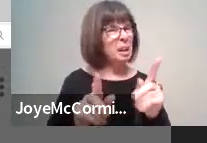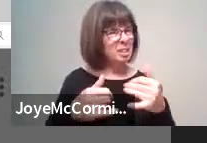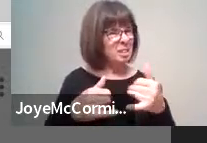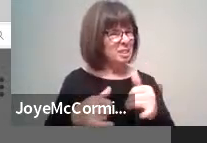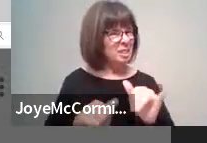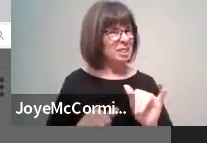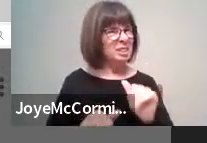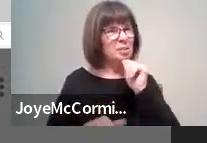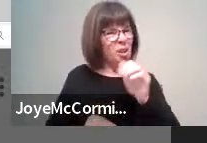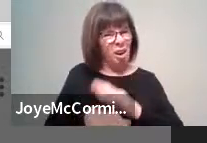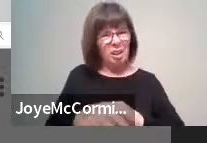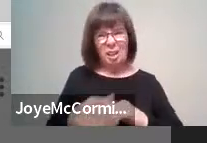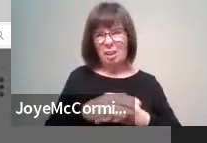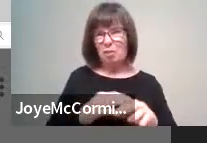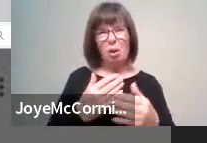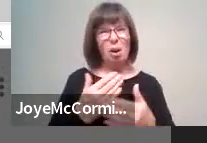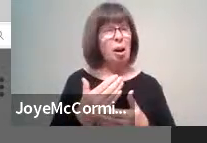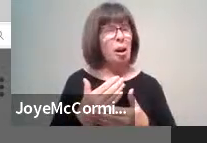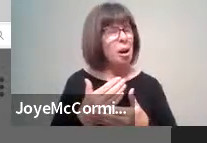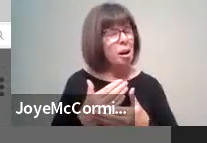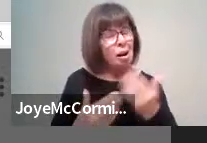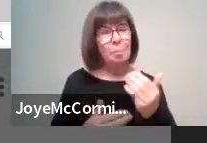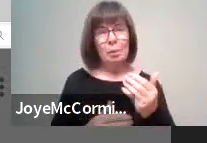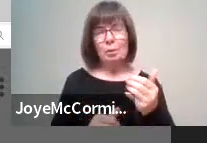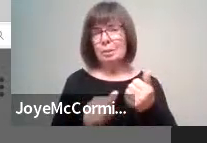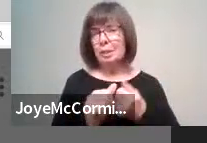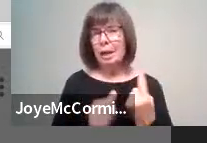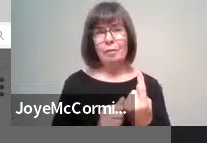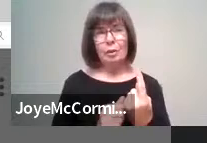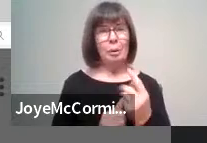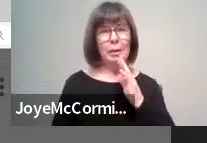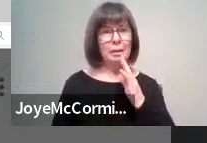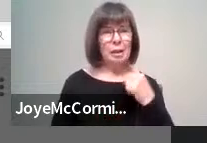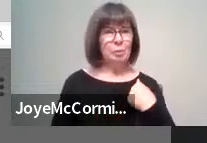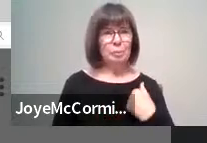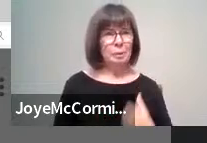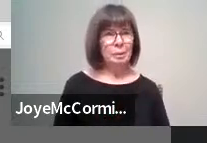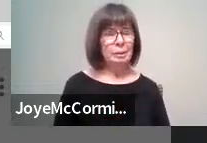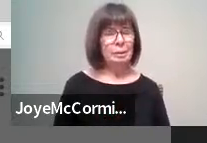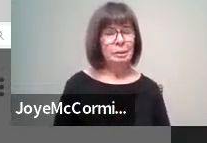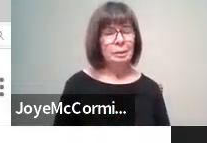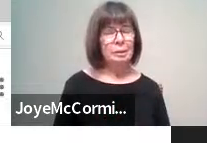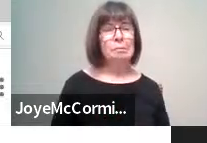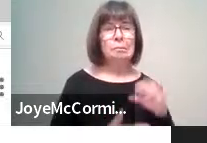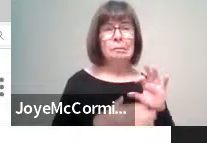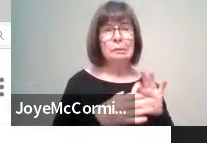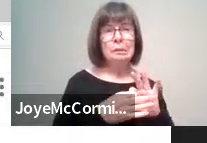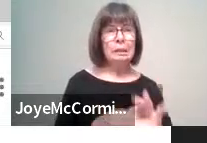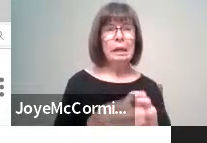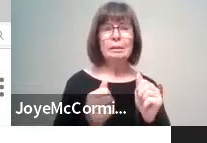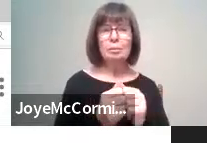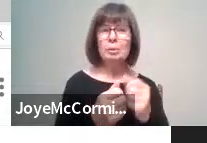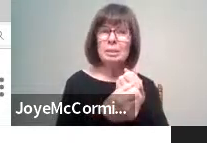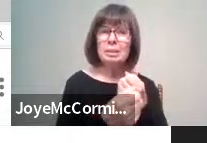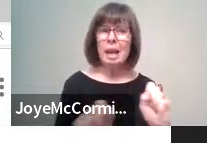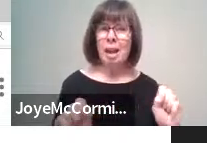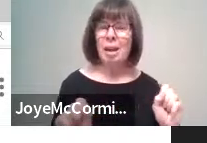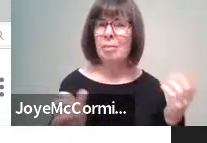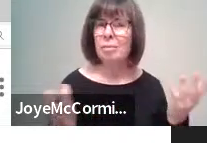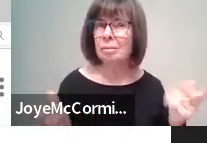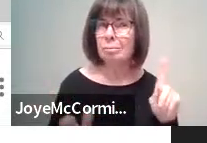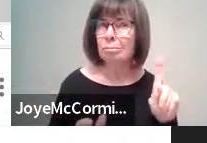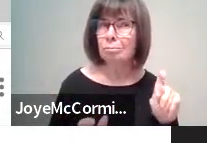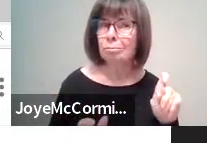for practically everybody who with whom I have spoken. And it does have to do with safety,